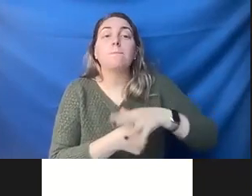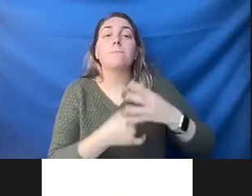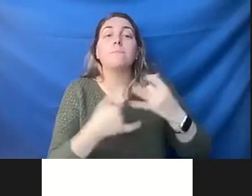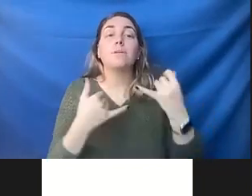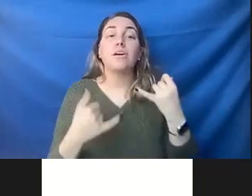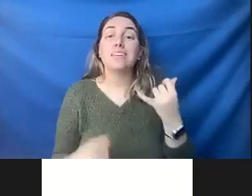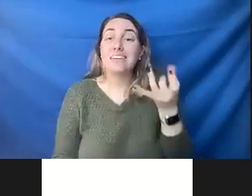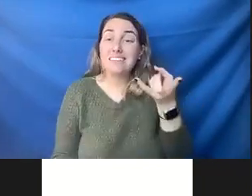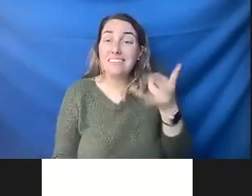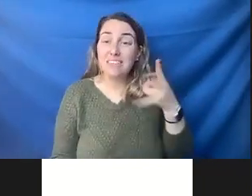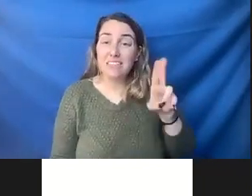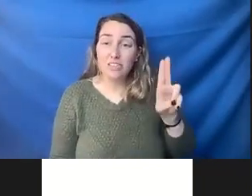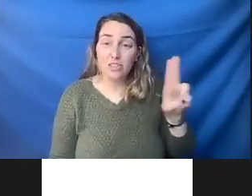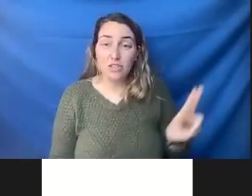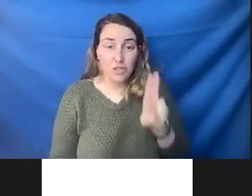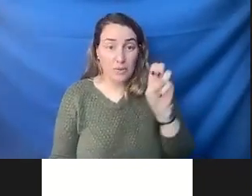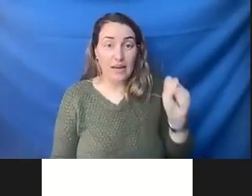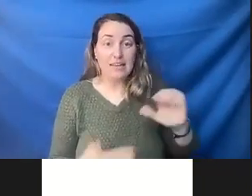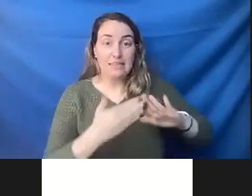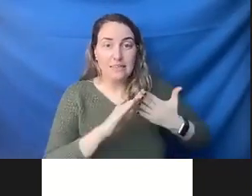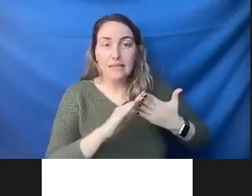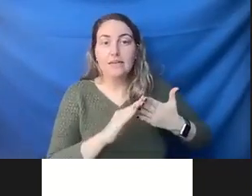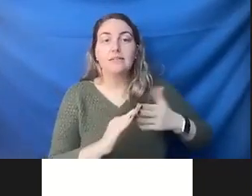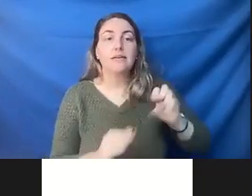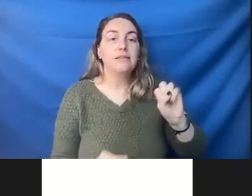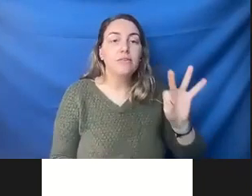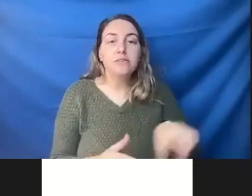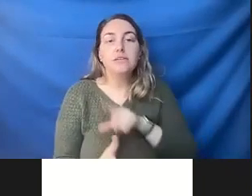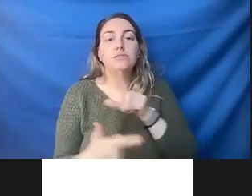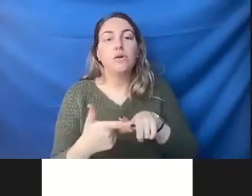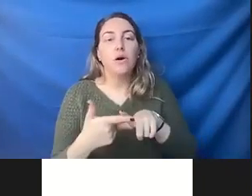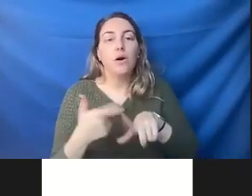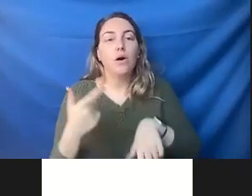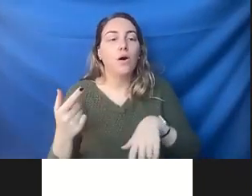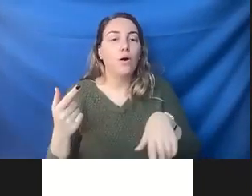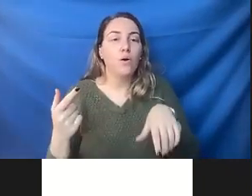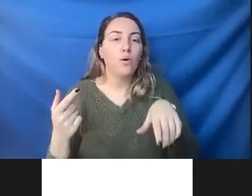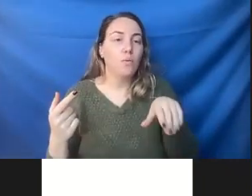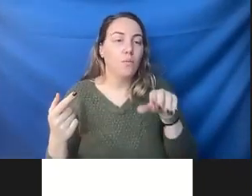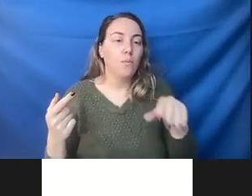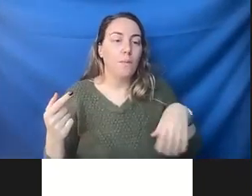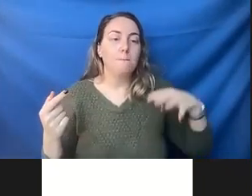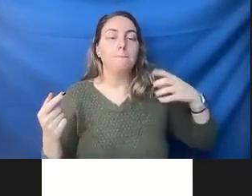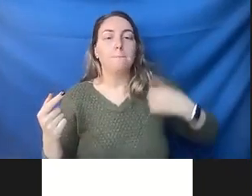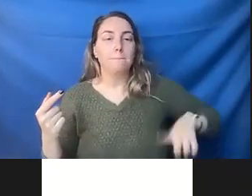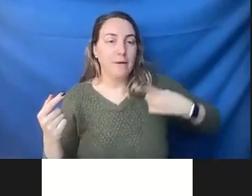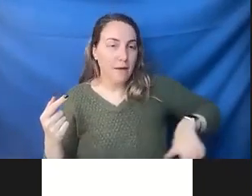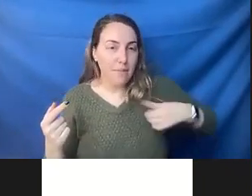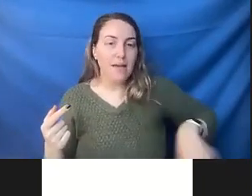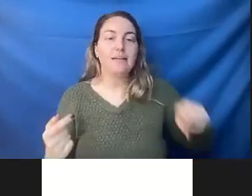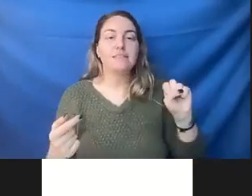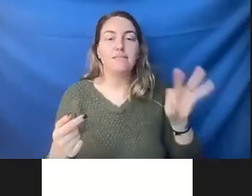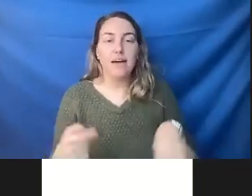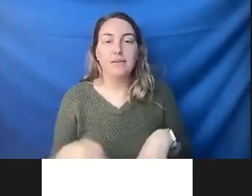17 US cities, including San Francisco, Minneapolis, and Santa Fe. But 6 additional cities, including Alaska, voted